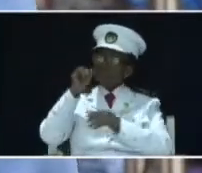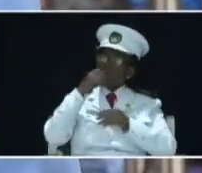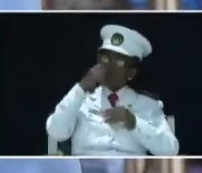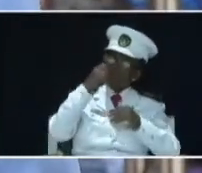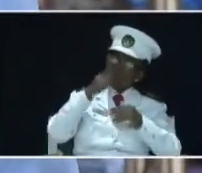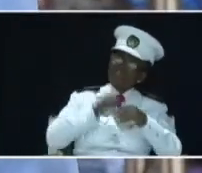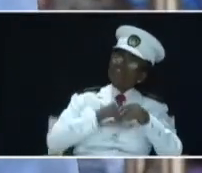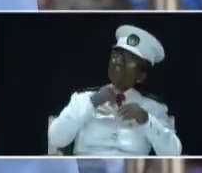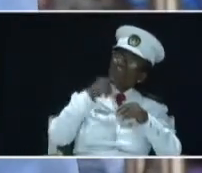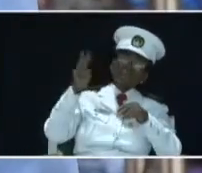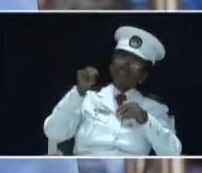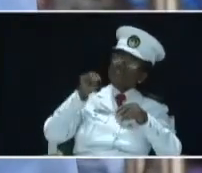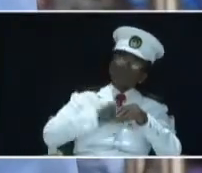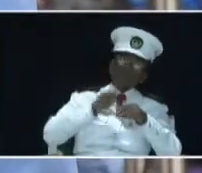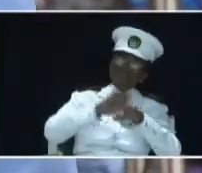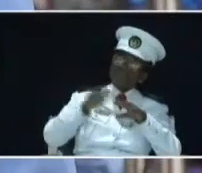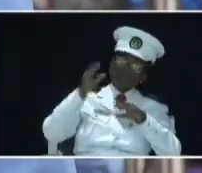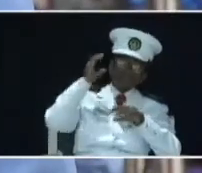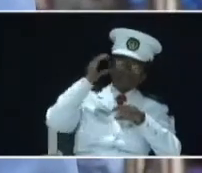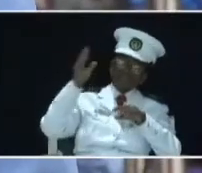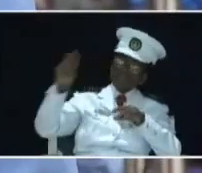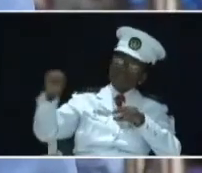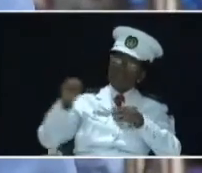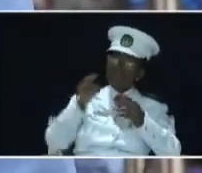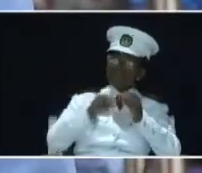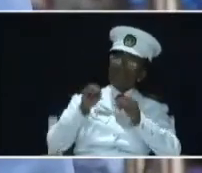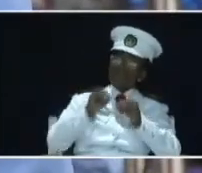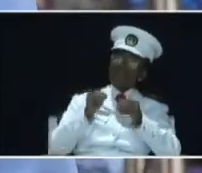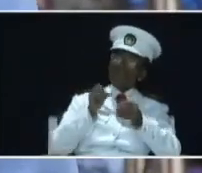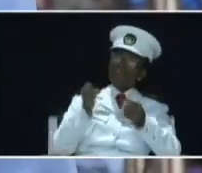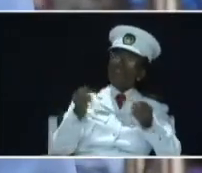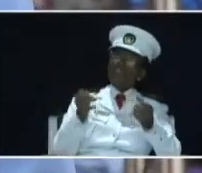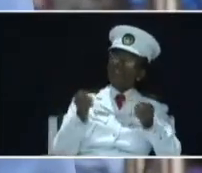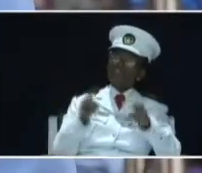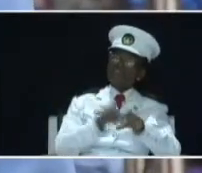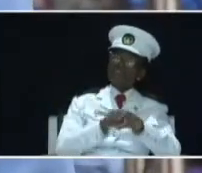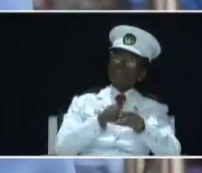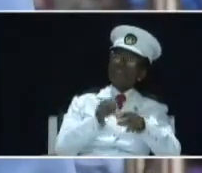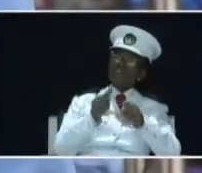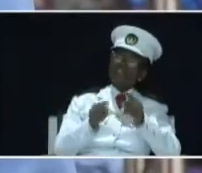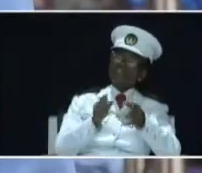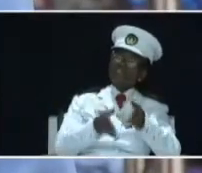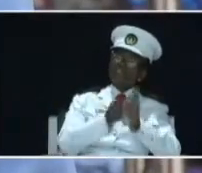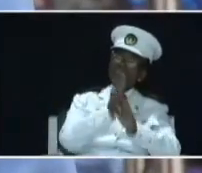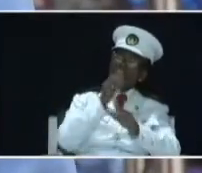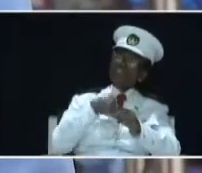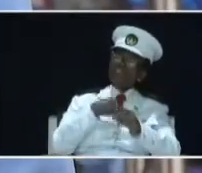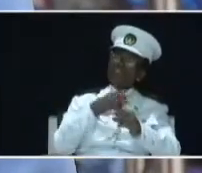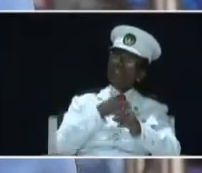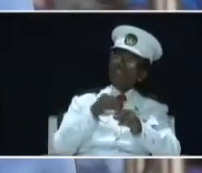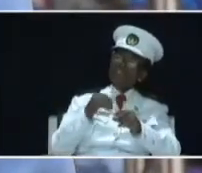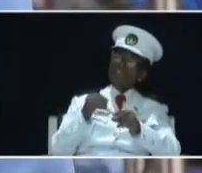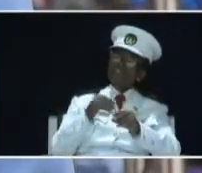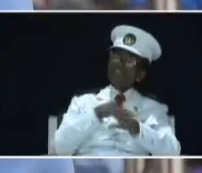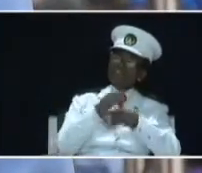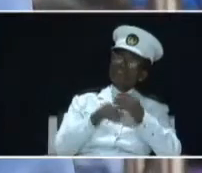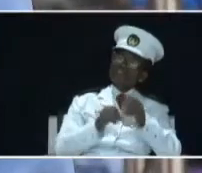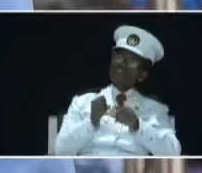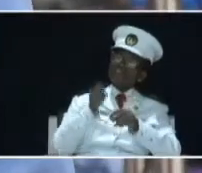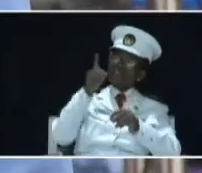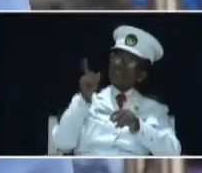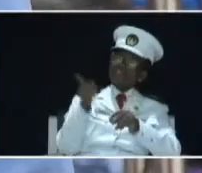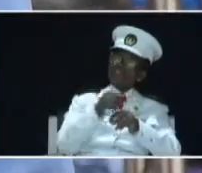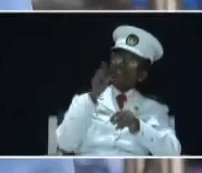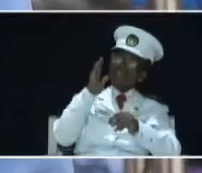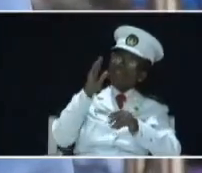Several times people have asked me, "You'll be preaching, and all of a sudden you will stop and say, 'Oh, Daddy said.' When